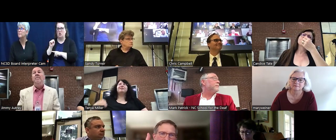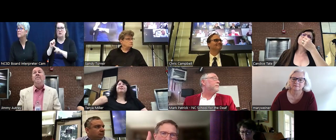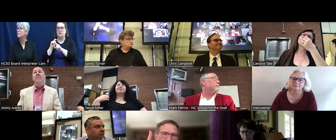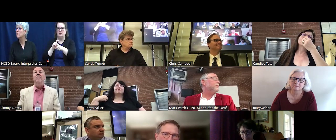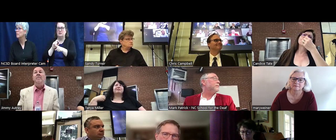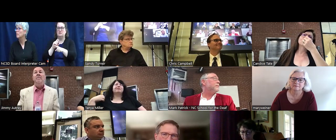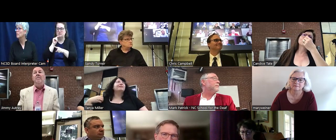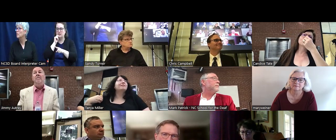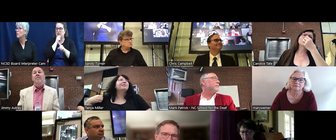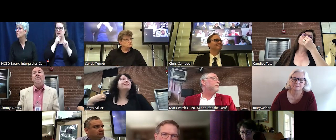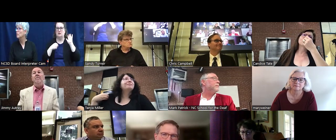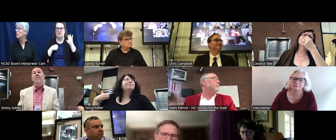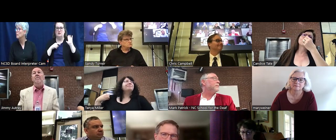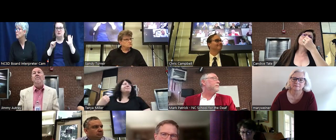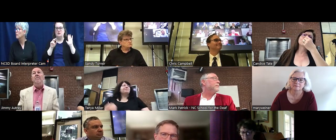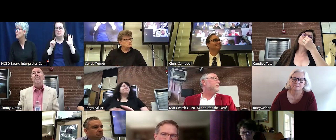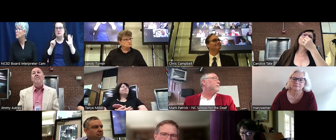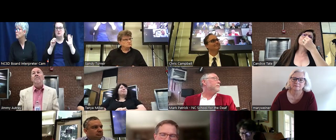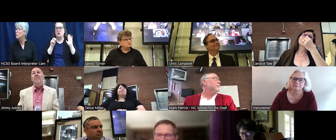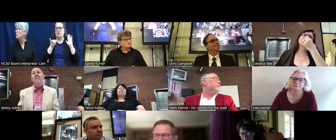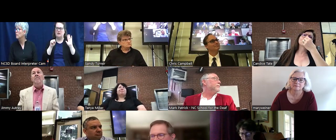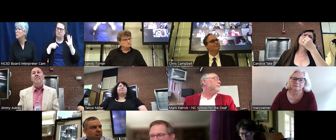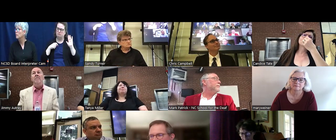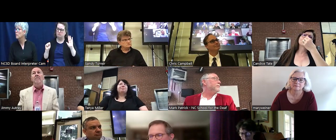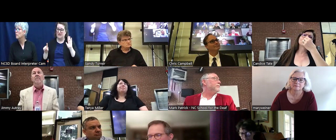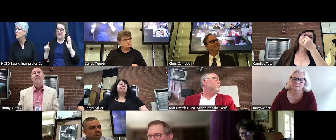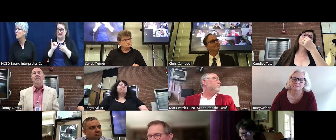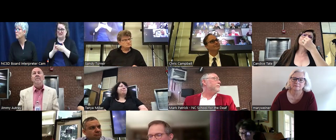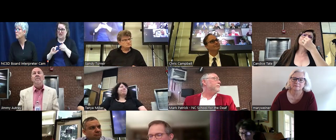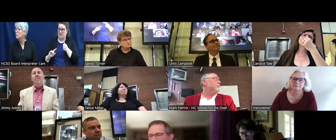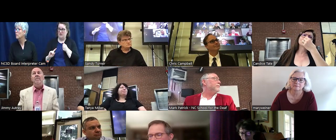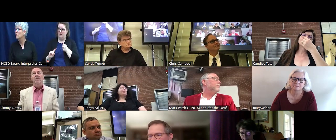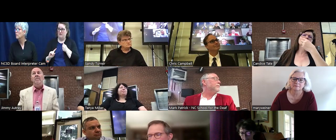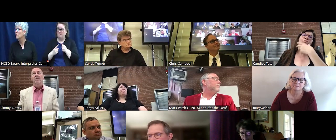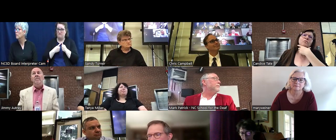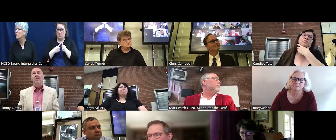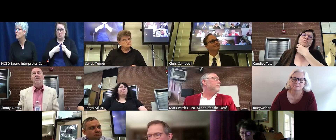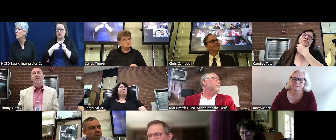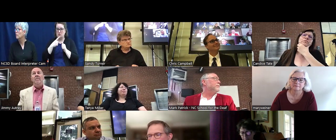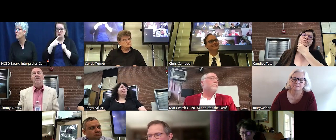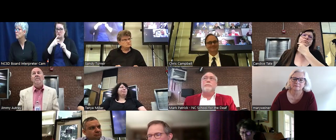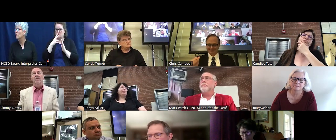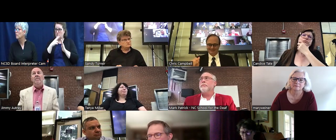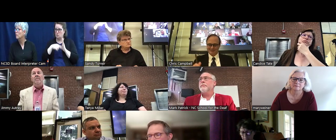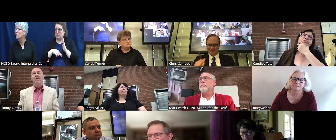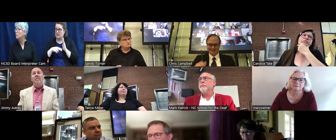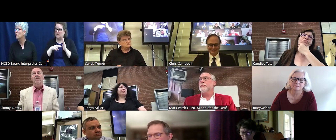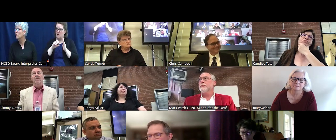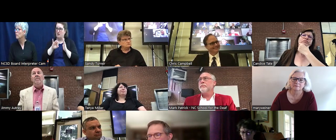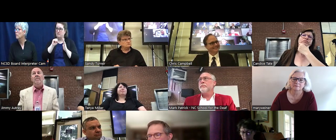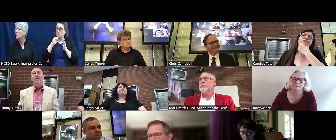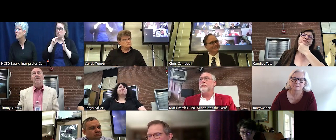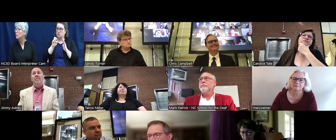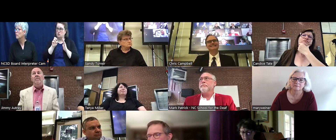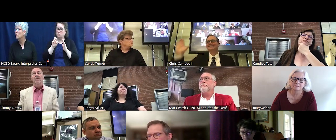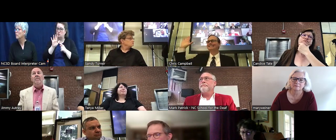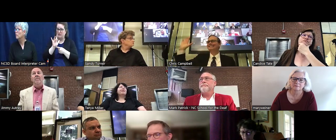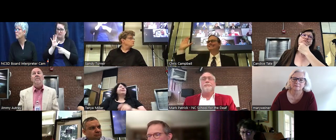This is Tanya, and I just have a question. Will that then be the first read of the policies of the June? Or, yeah, the June 25th